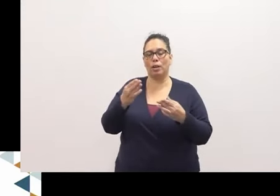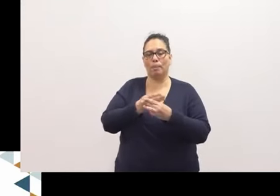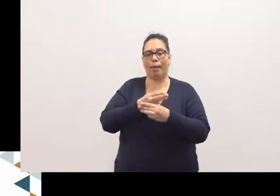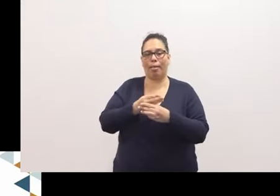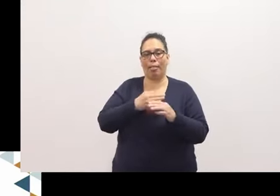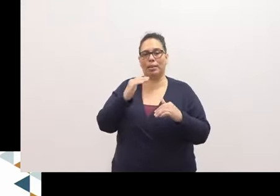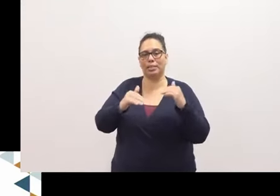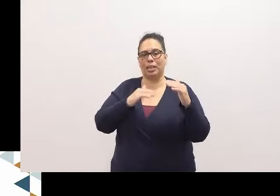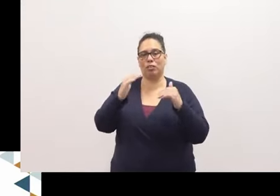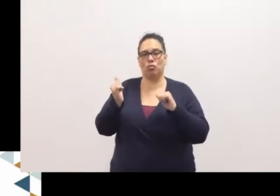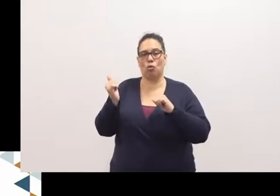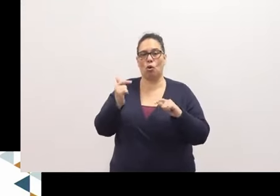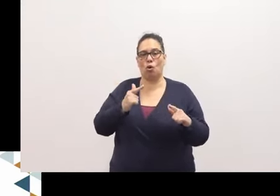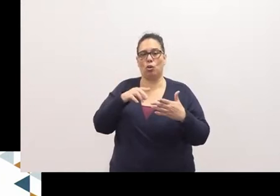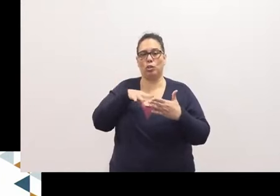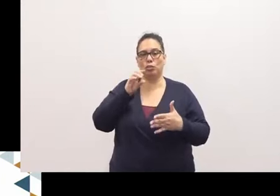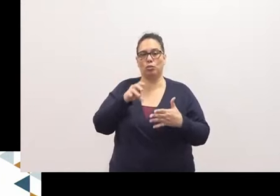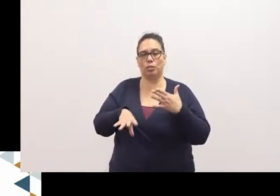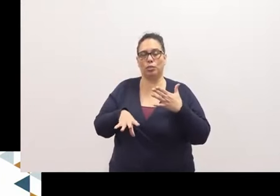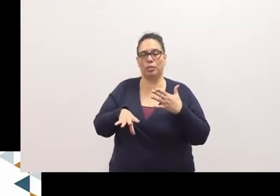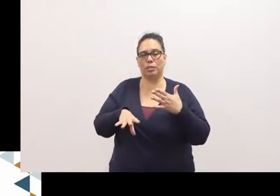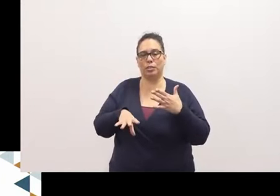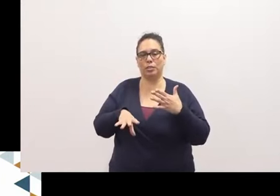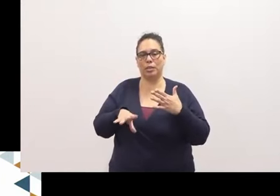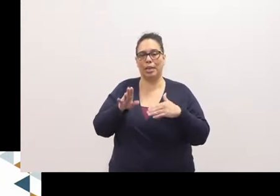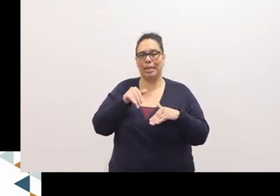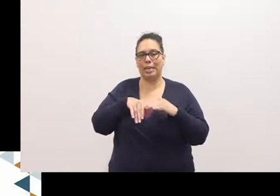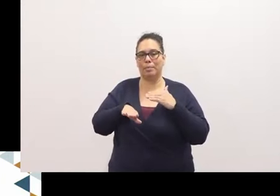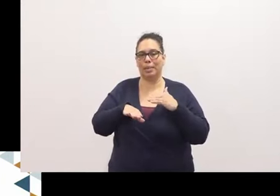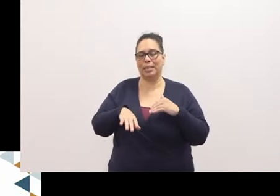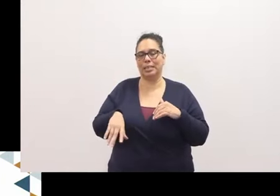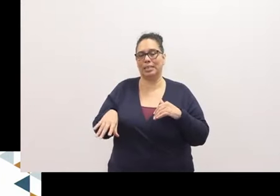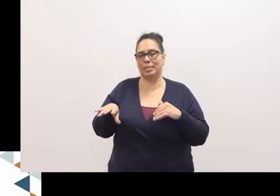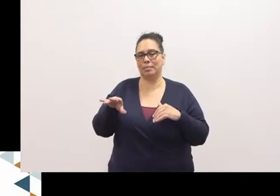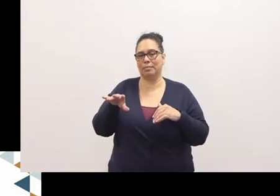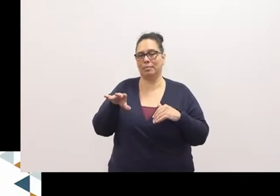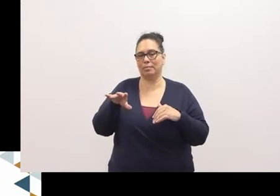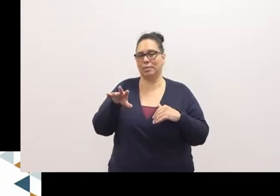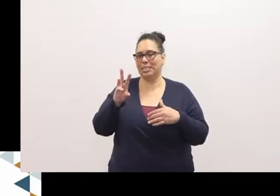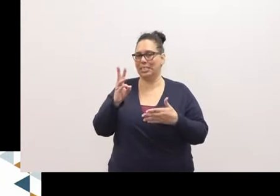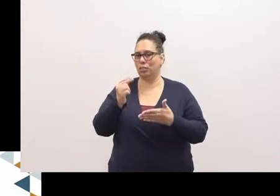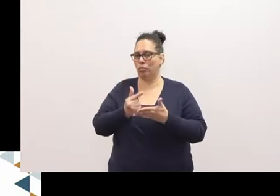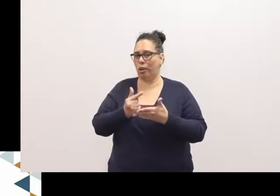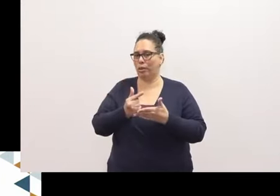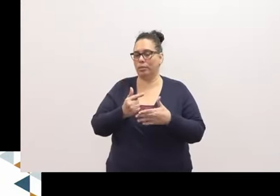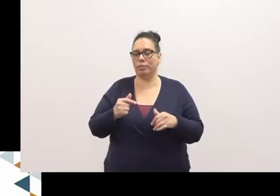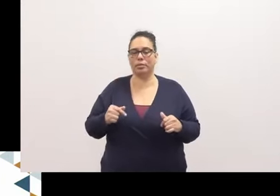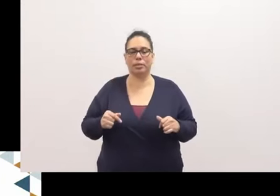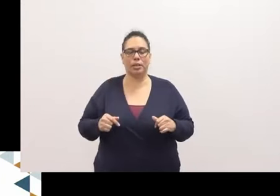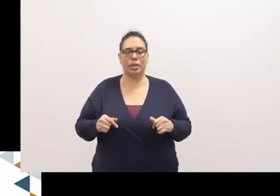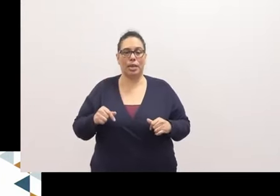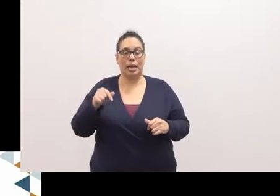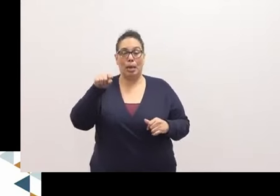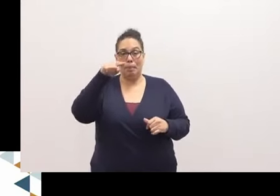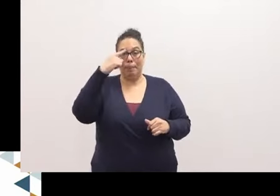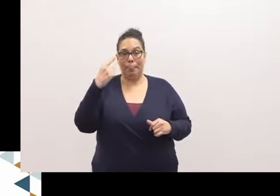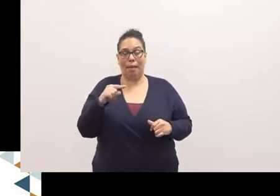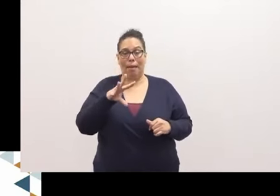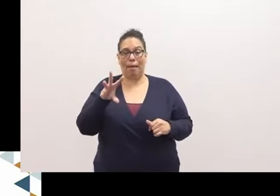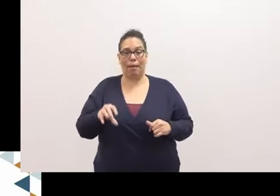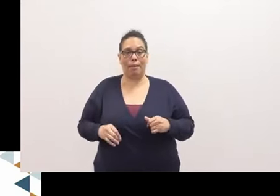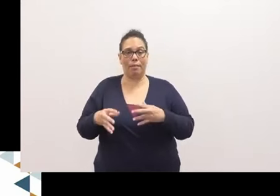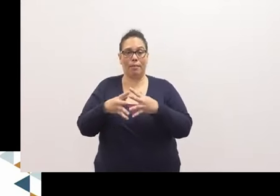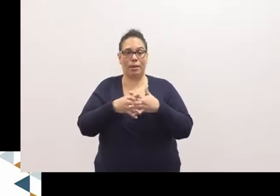to all our students entering sixth grade. Specifically, I want to call out that our Black African American